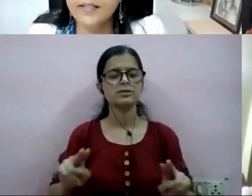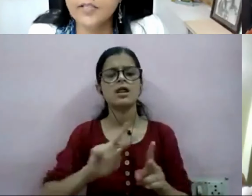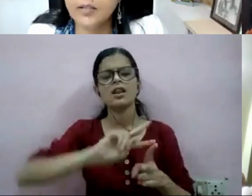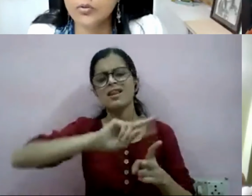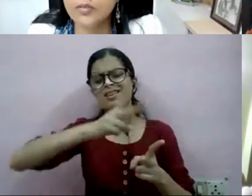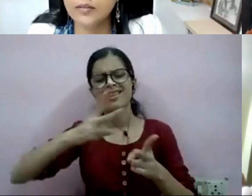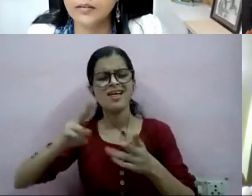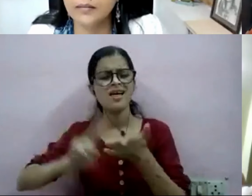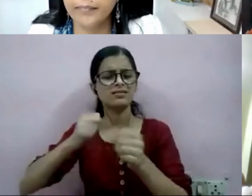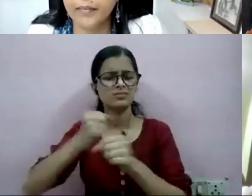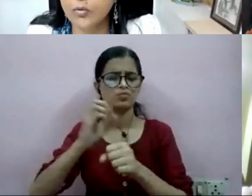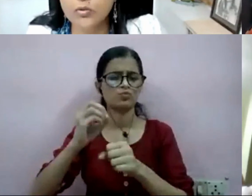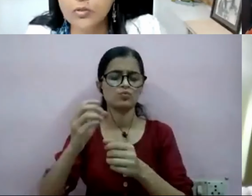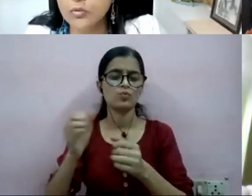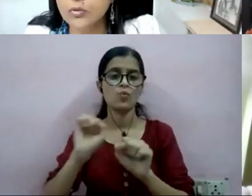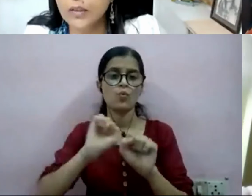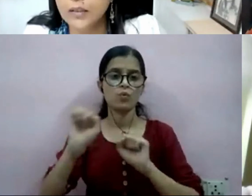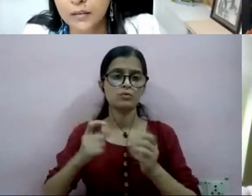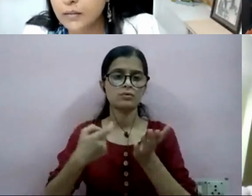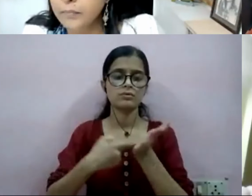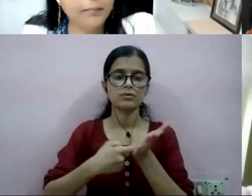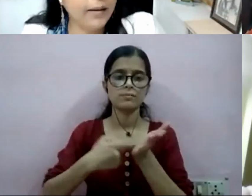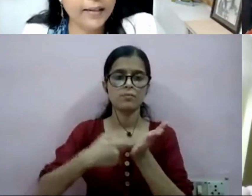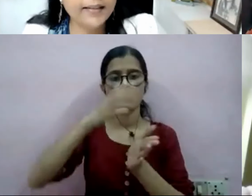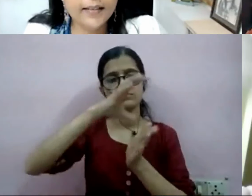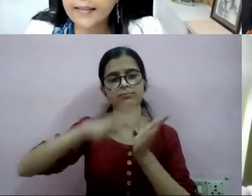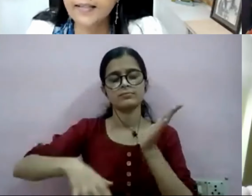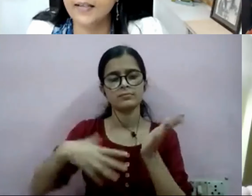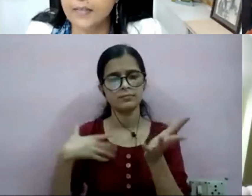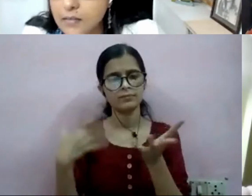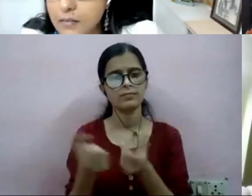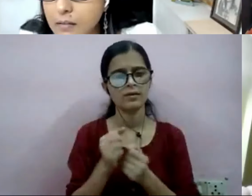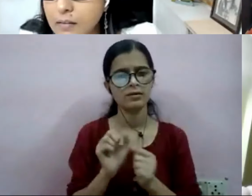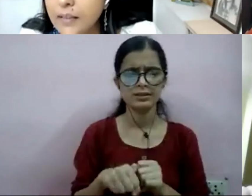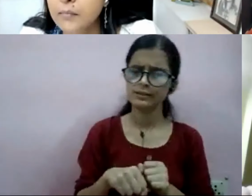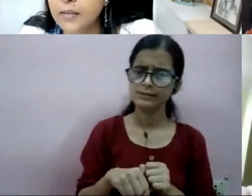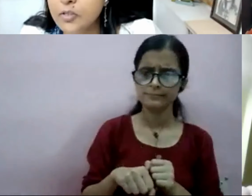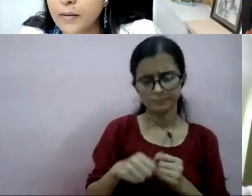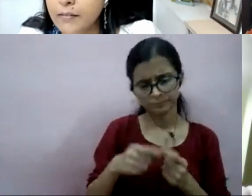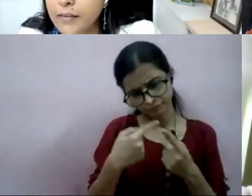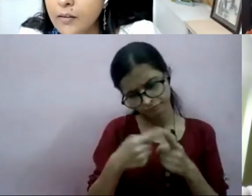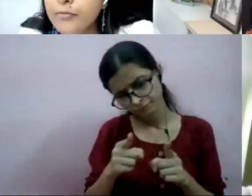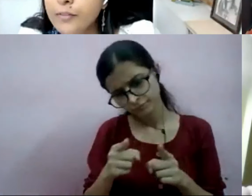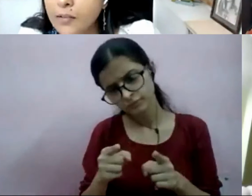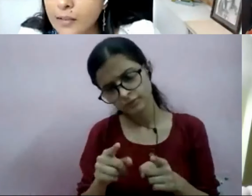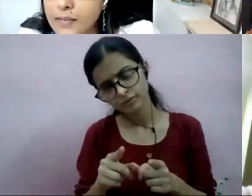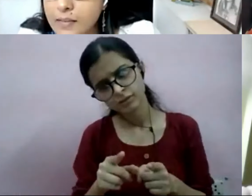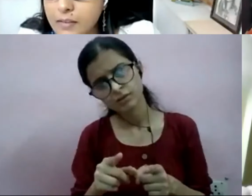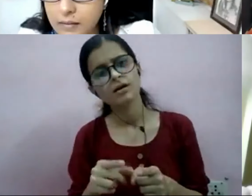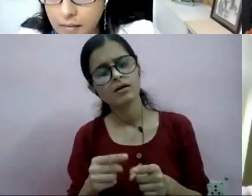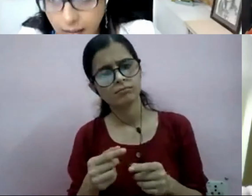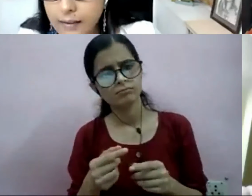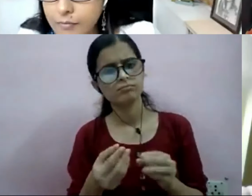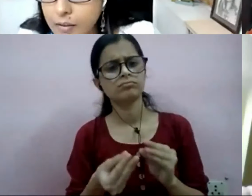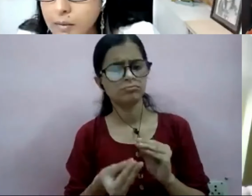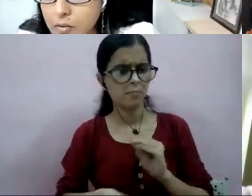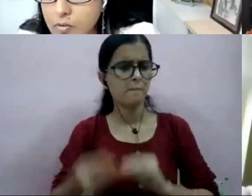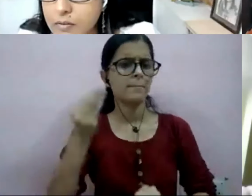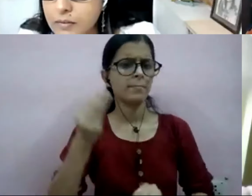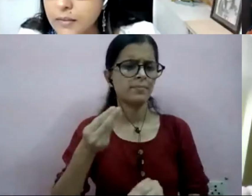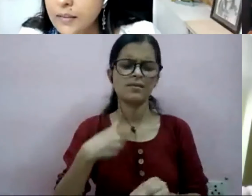other NGOs, so, but barring that, yes, nothing much by way of theorization that I have